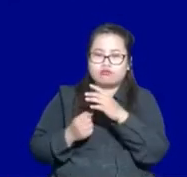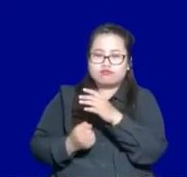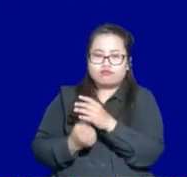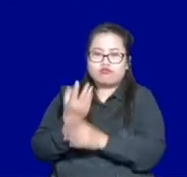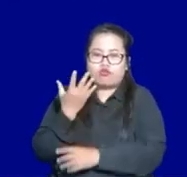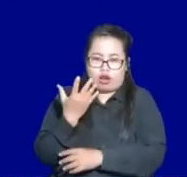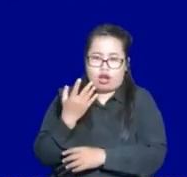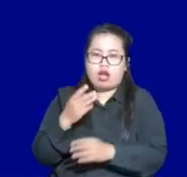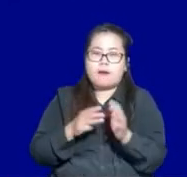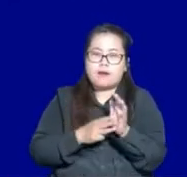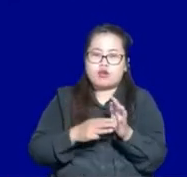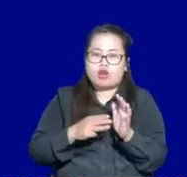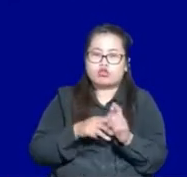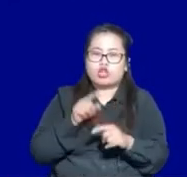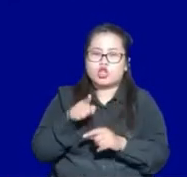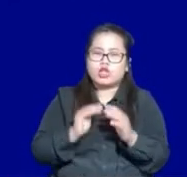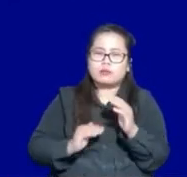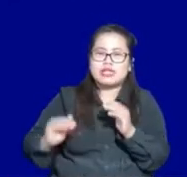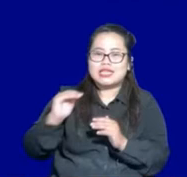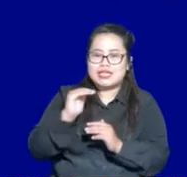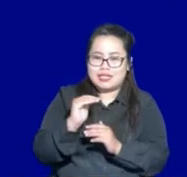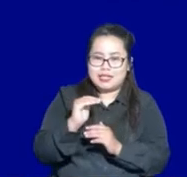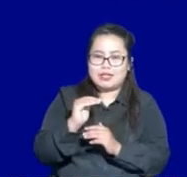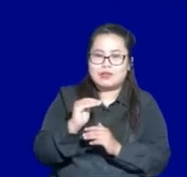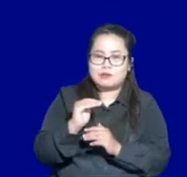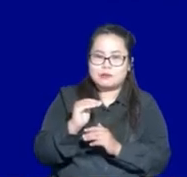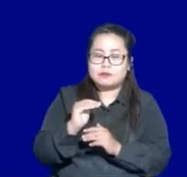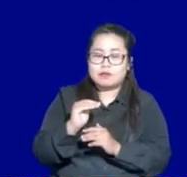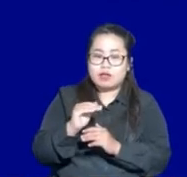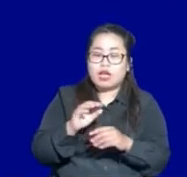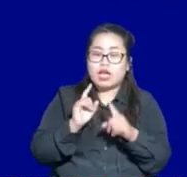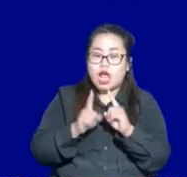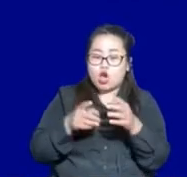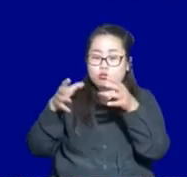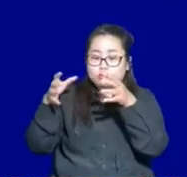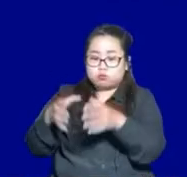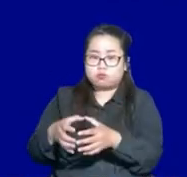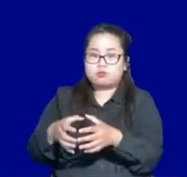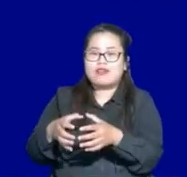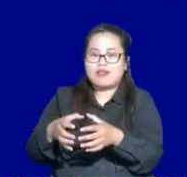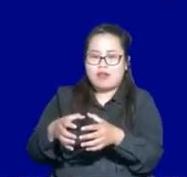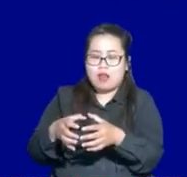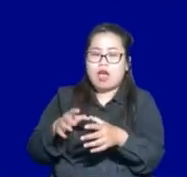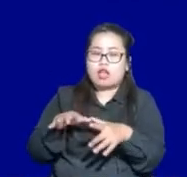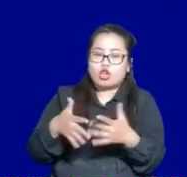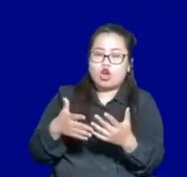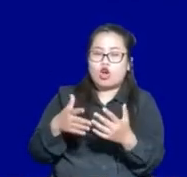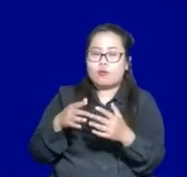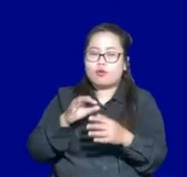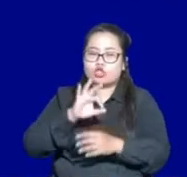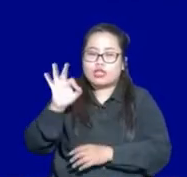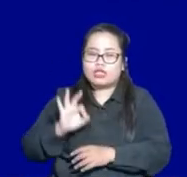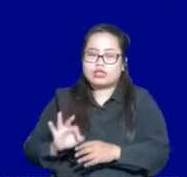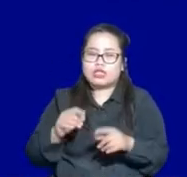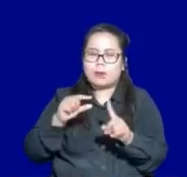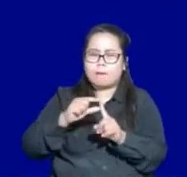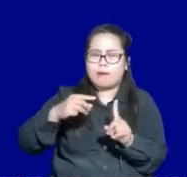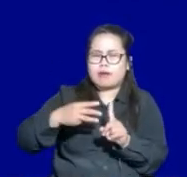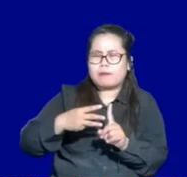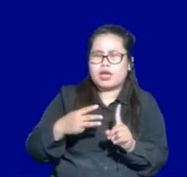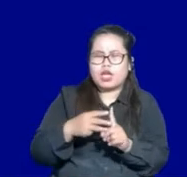declining, and that's because services and agriculture have been narrowing their huge productivity